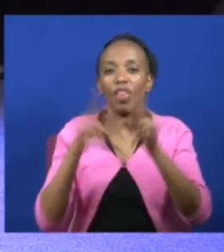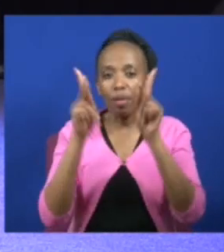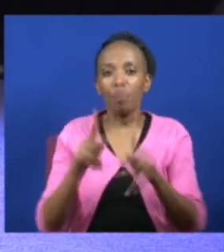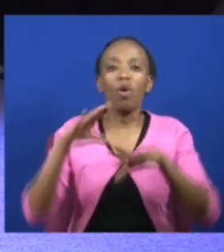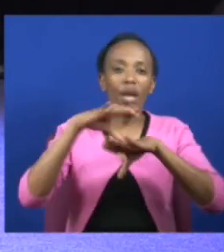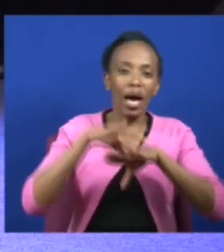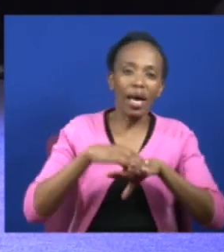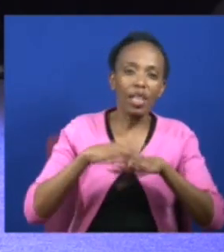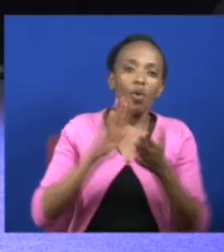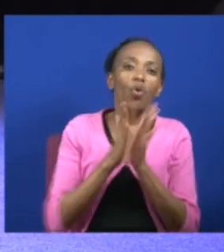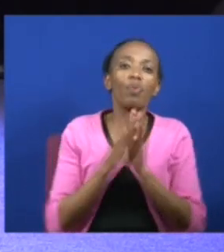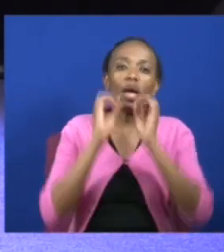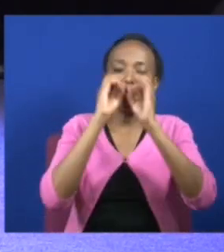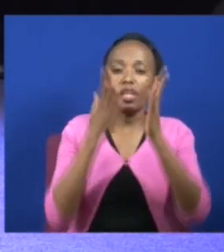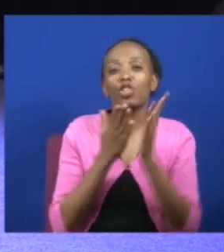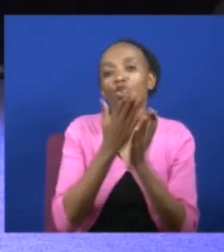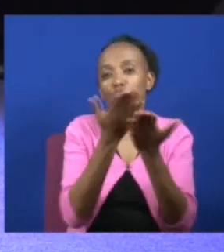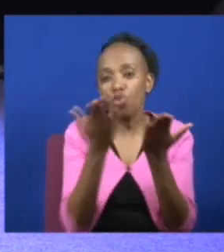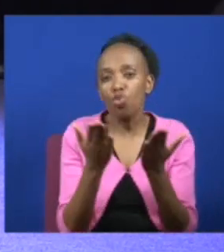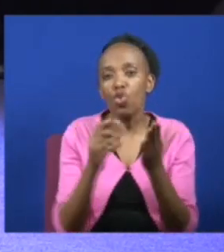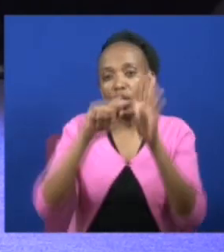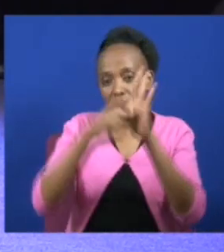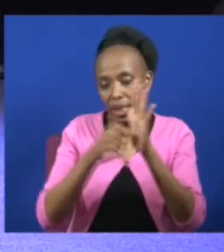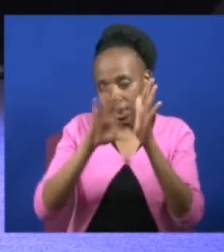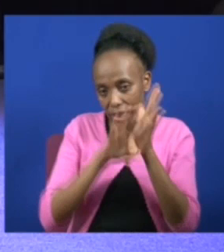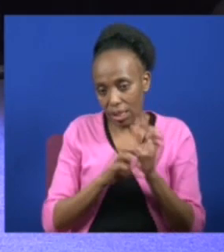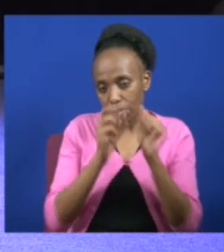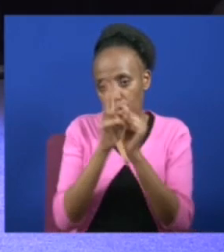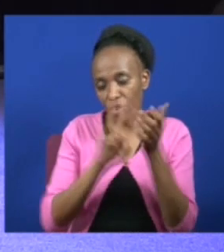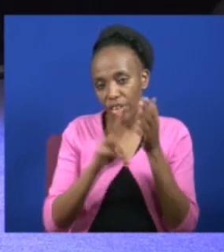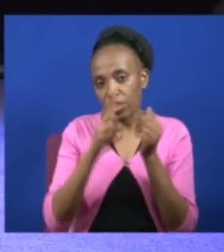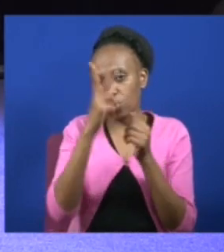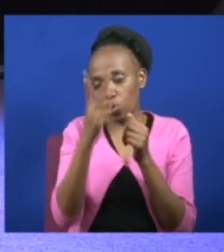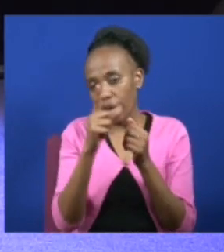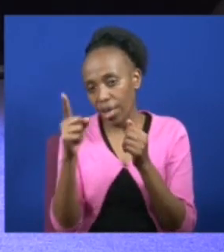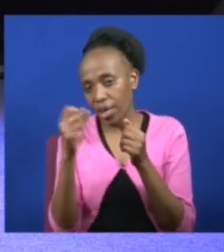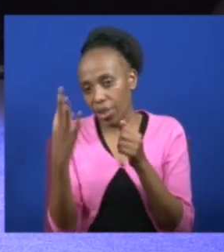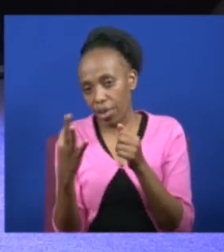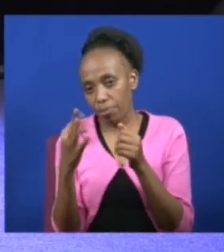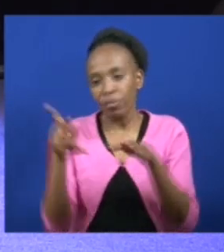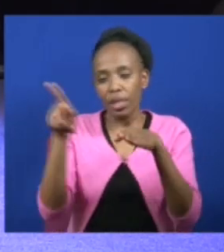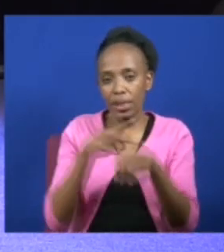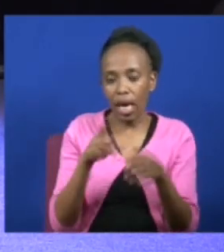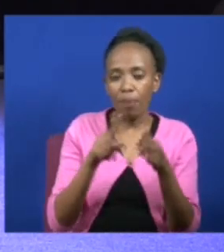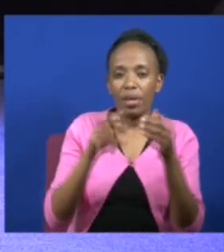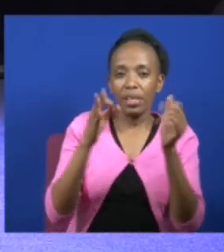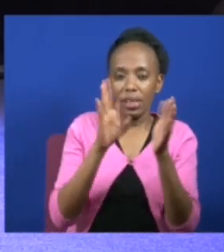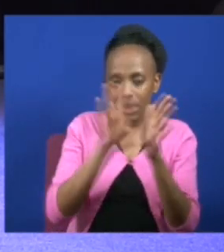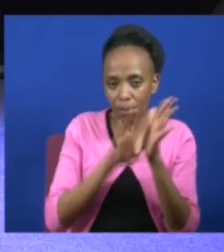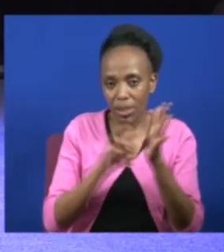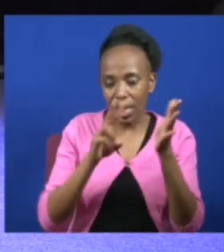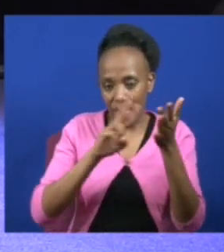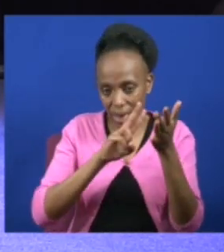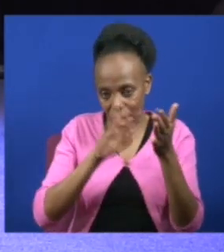peoples on earth will be blessed through you. Genesis 12, verse 2 and 3. Psalm 8 and verse 2